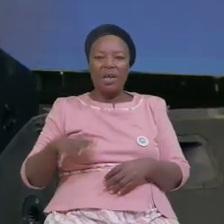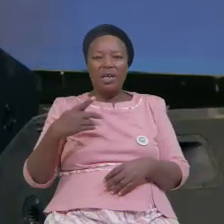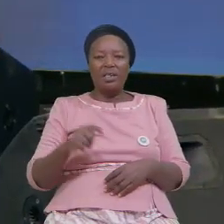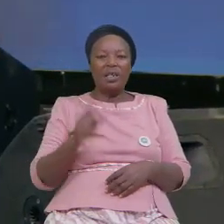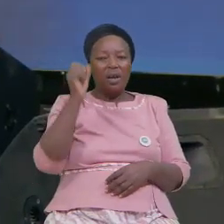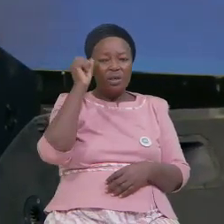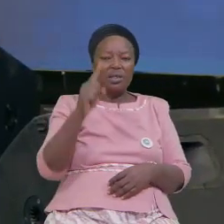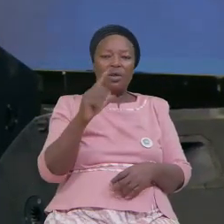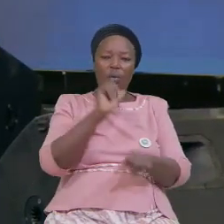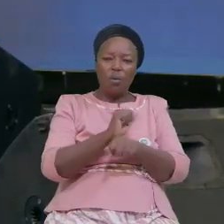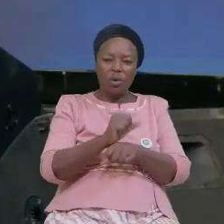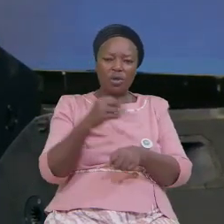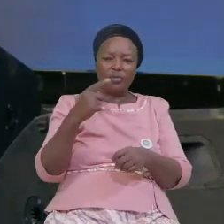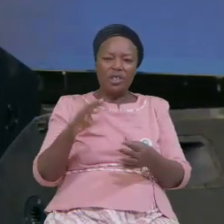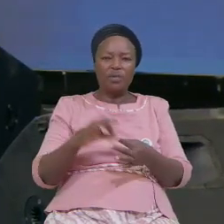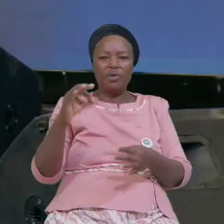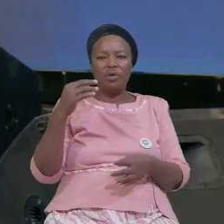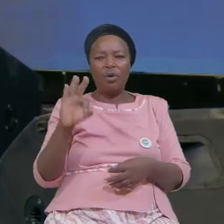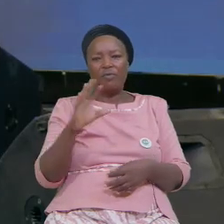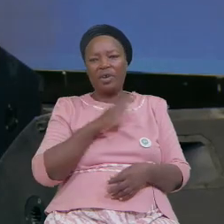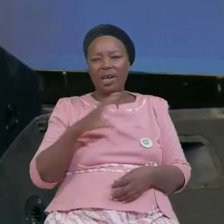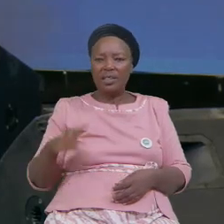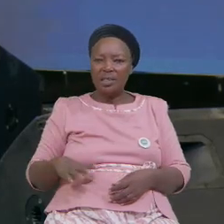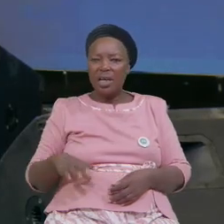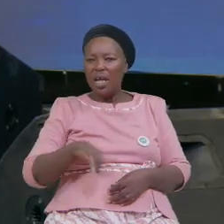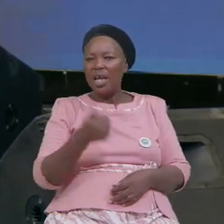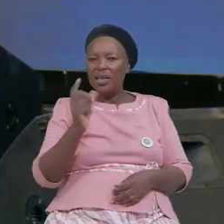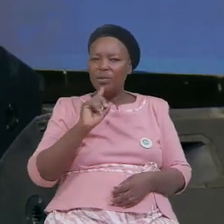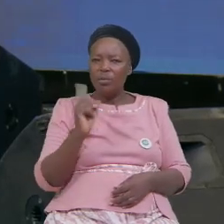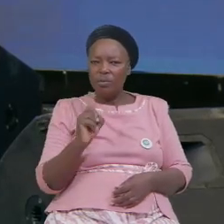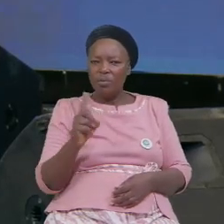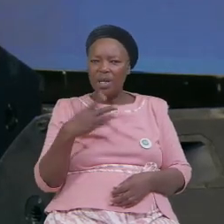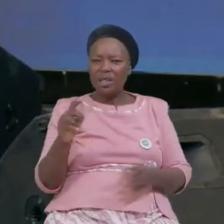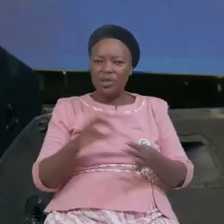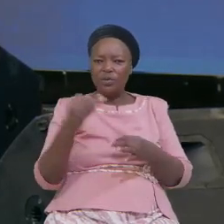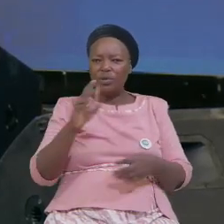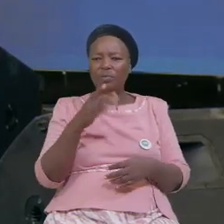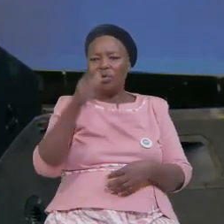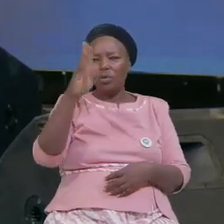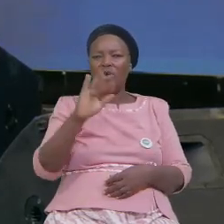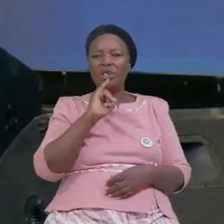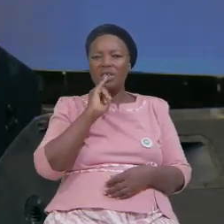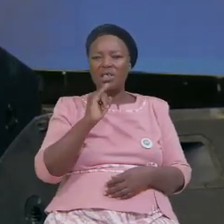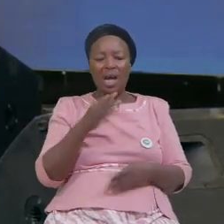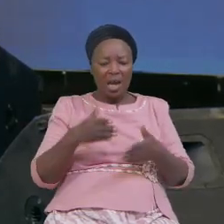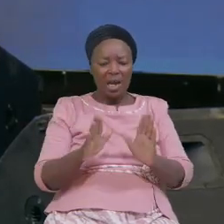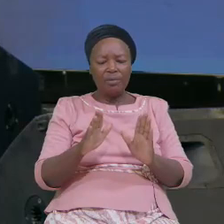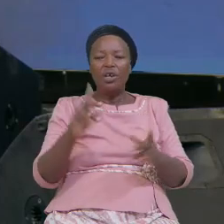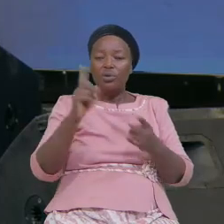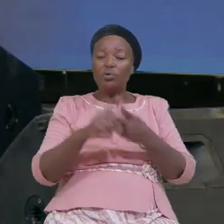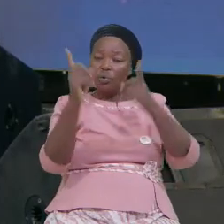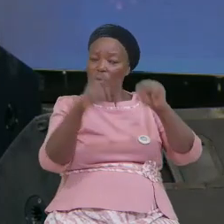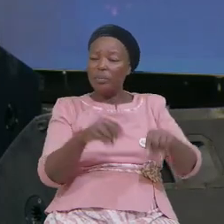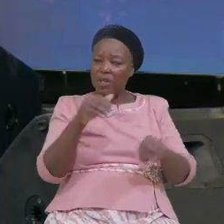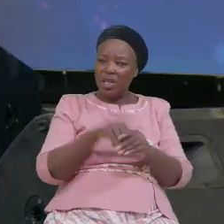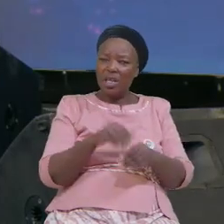works of the Spirit of Christ. Anywhere the Spirit of God is allowed to come in and